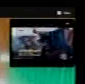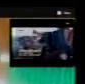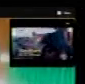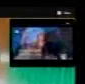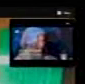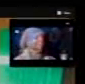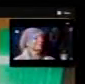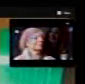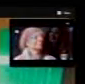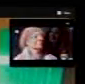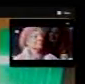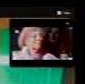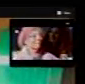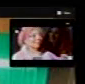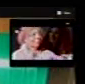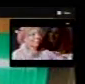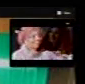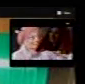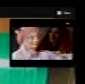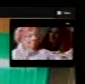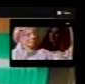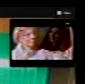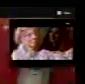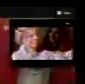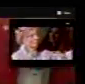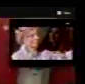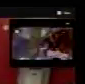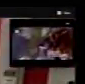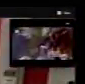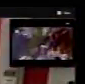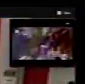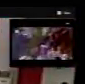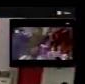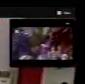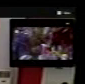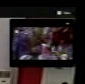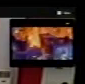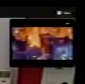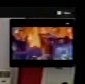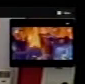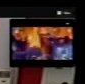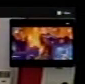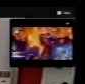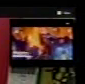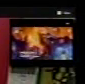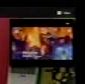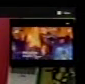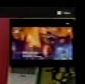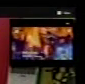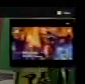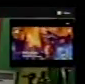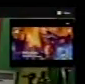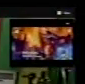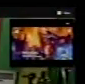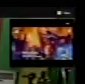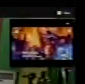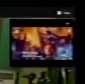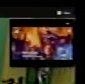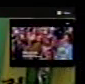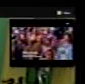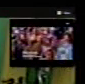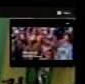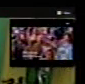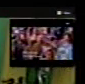and he said, in my name they'll cast out devil, they will heal the sick, and they went